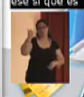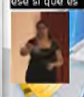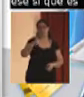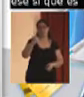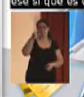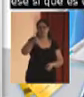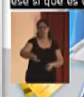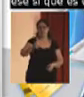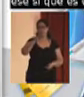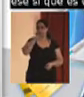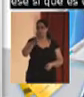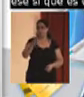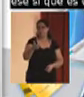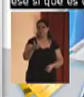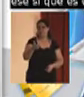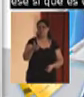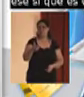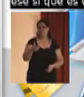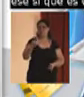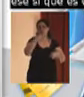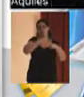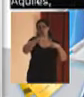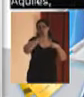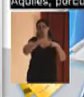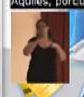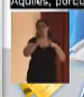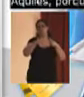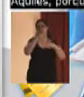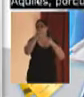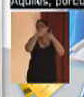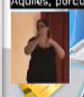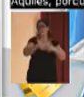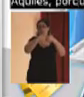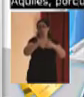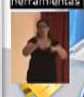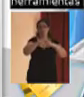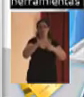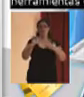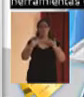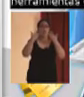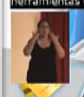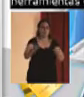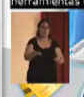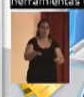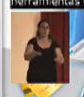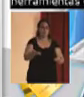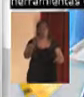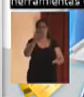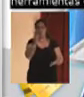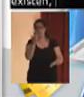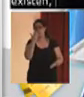And that is the weakest point, because no matter how many devices or no matter how